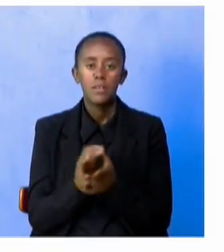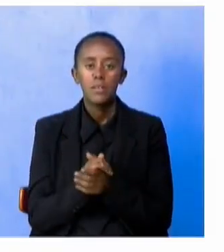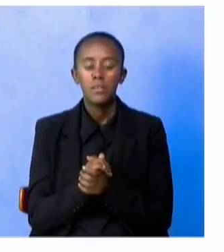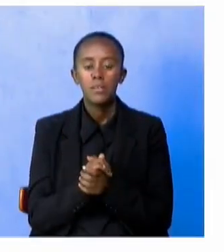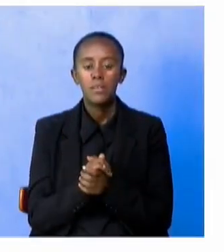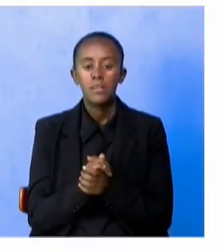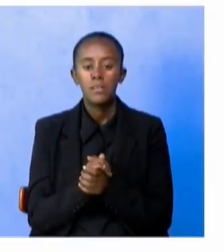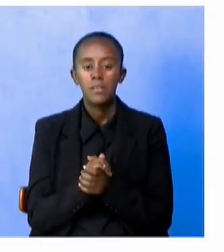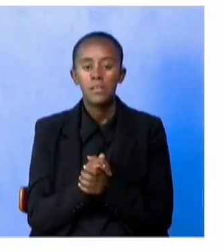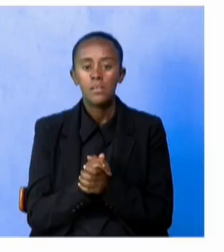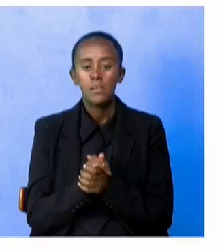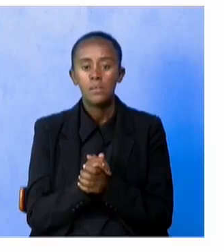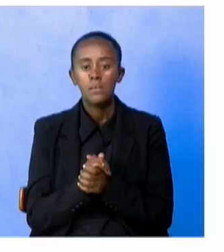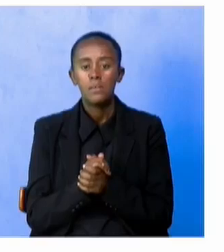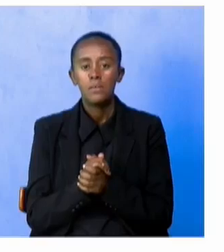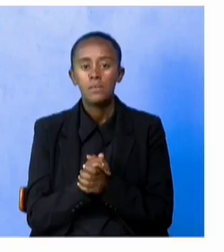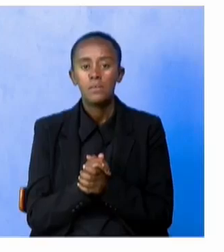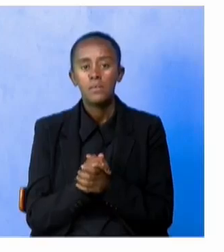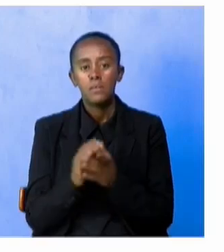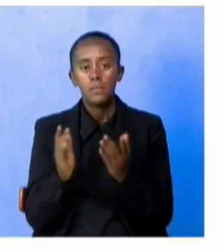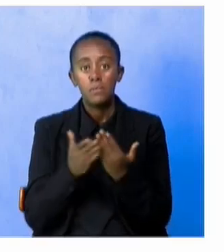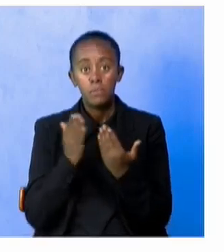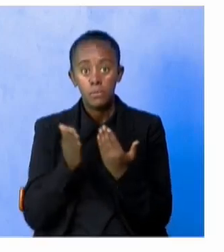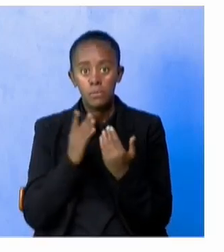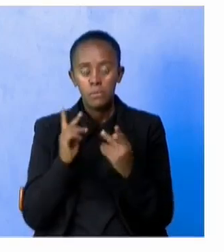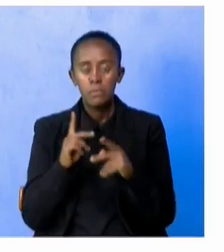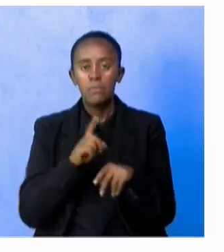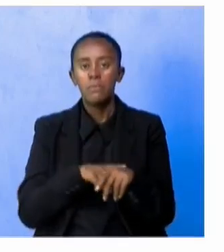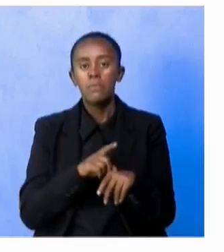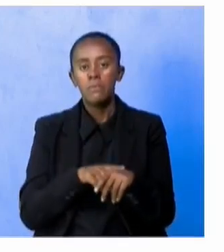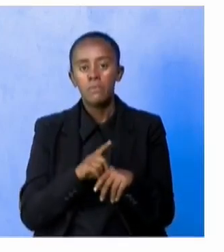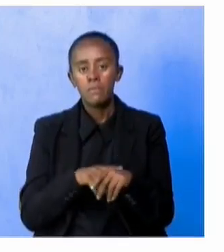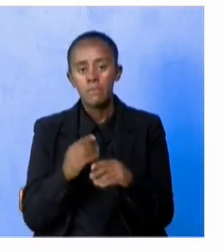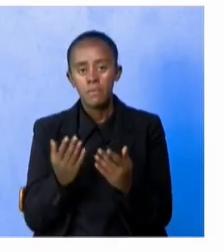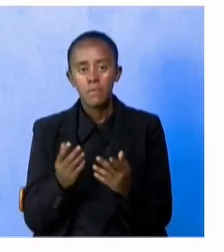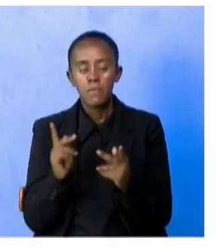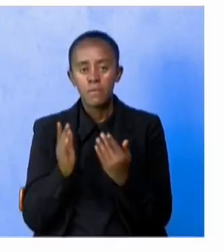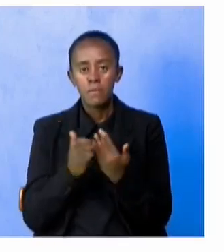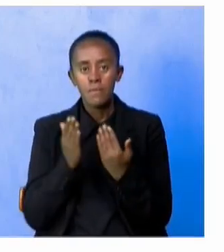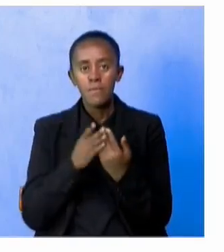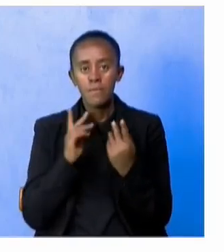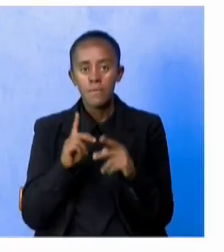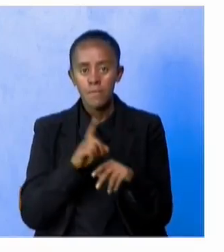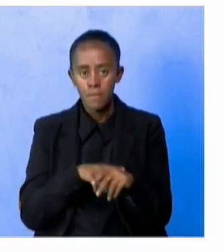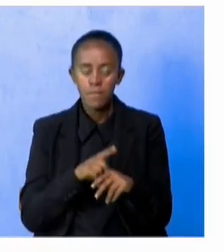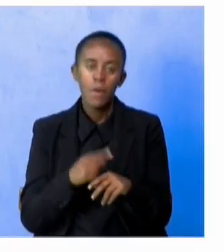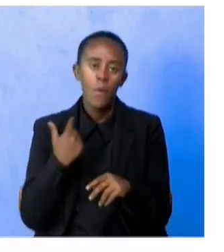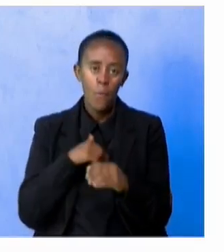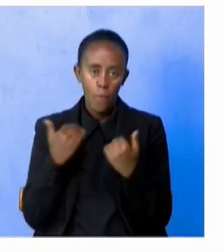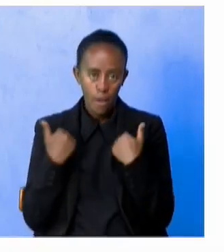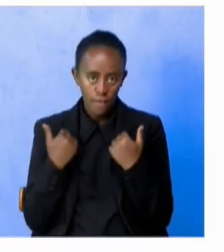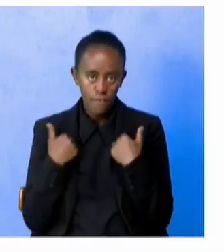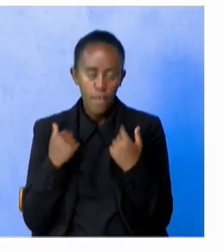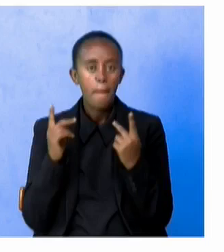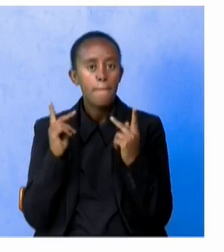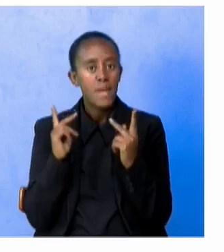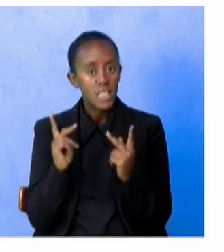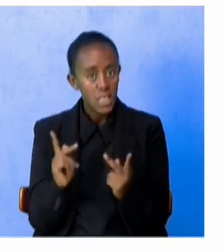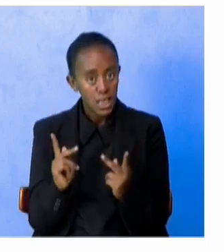tense. We have the simple present tense. We have the present continuous